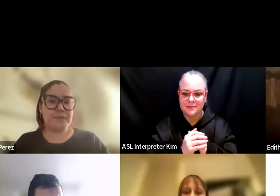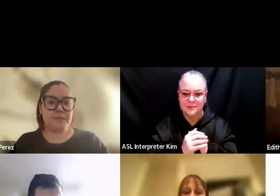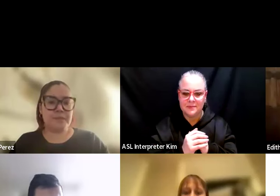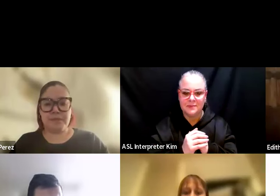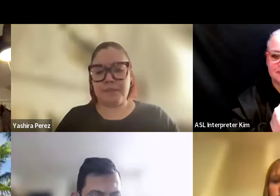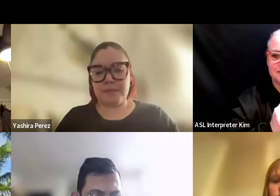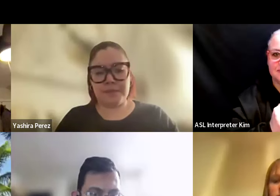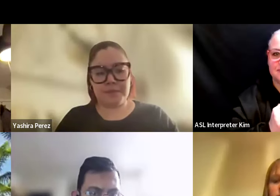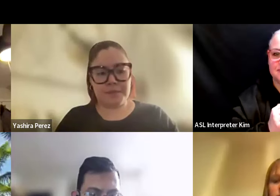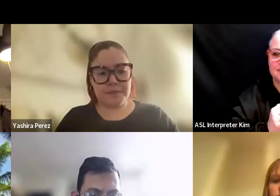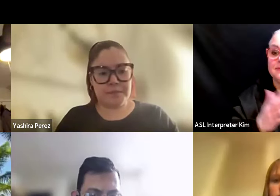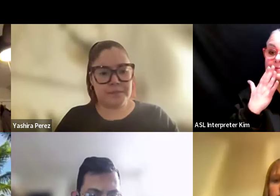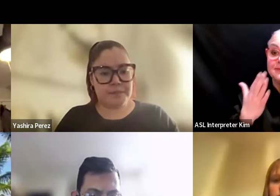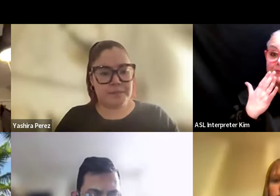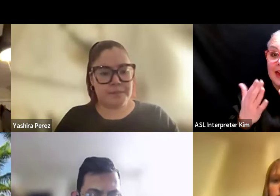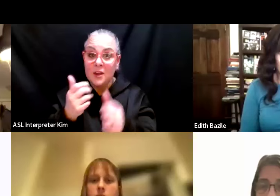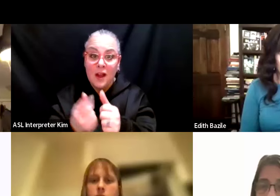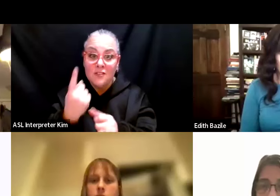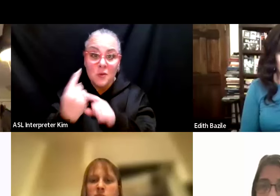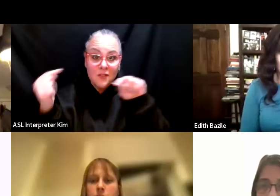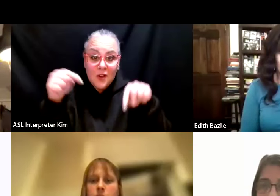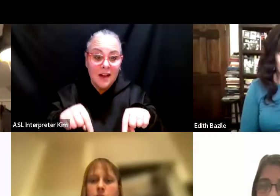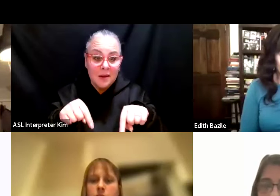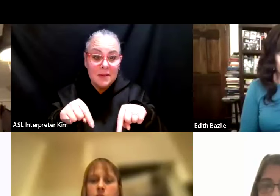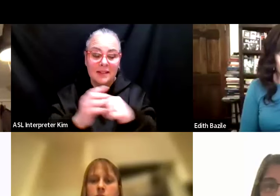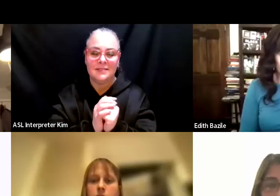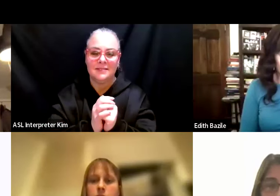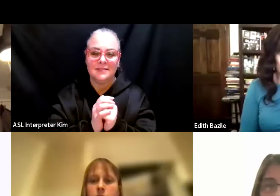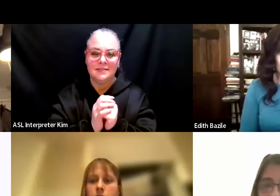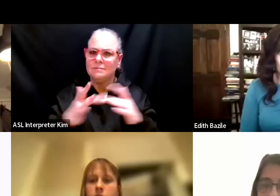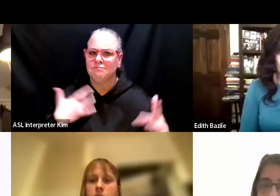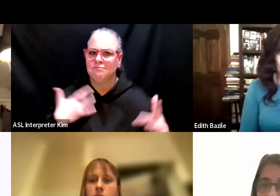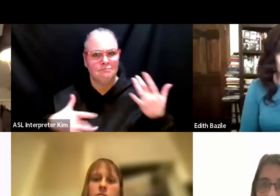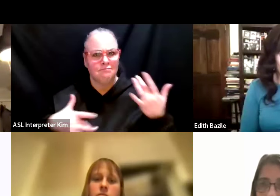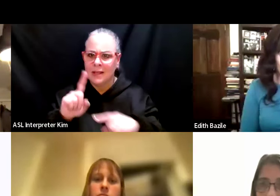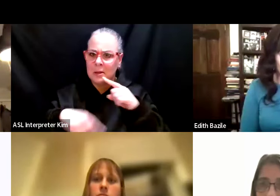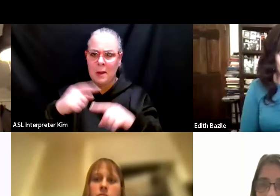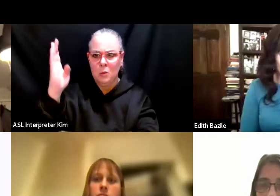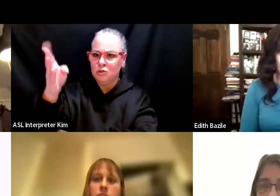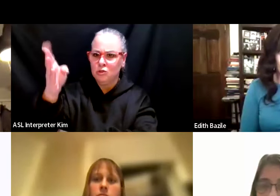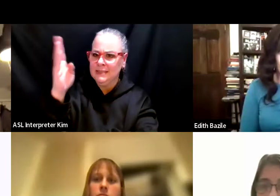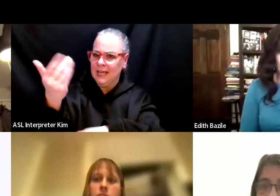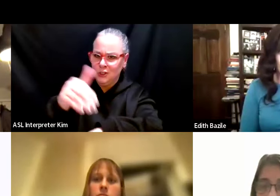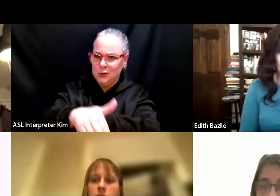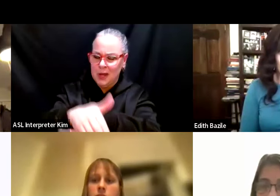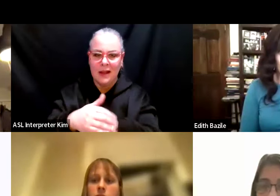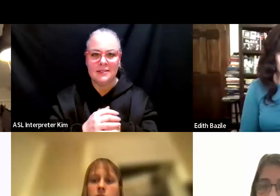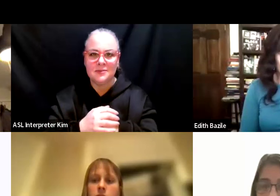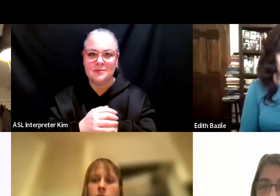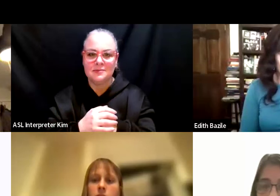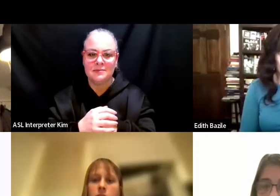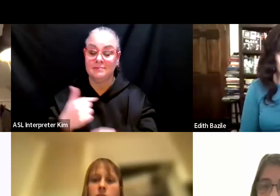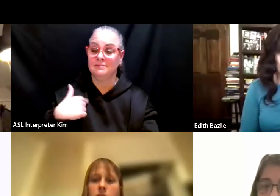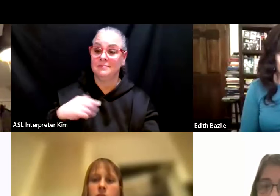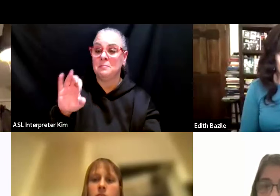Thank you, everybody. Thank you so much for showing up tonight. We're very excited with the presentation that we have to offer. Um, I'm